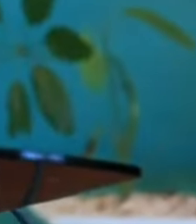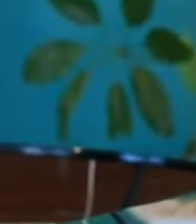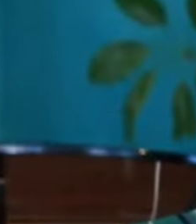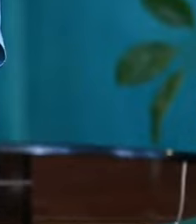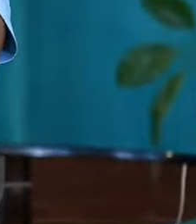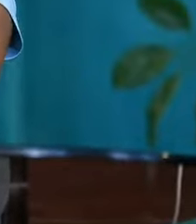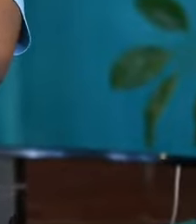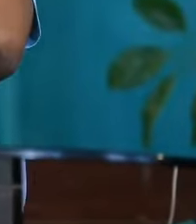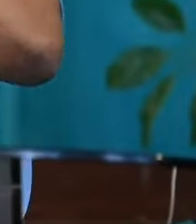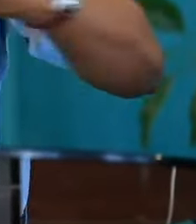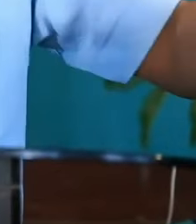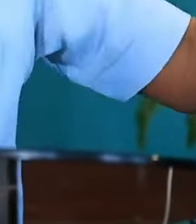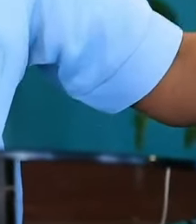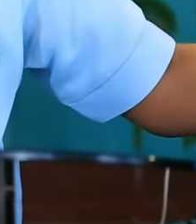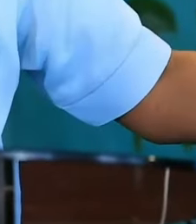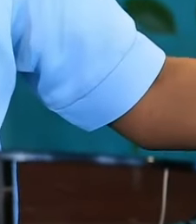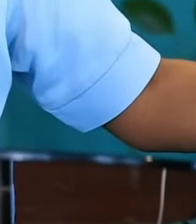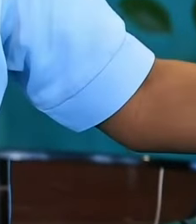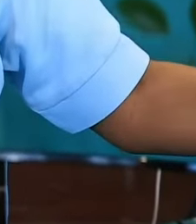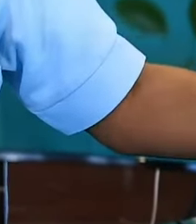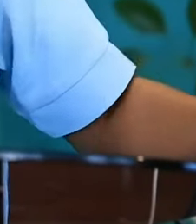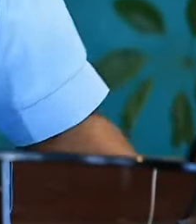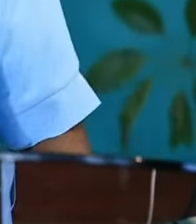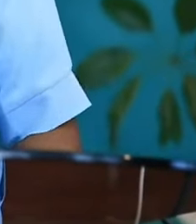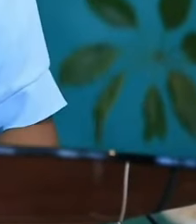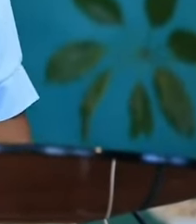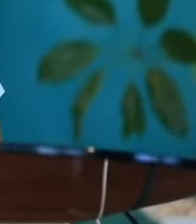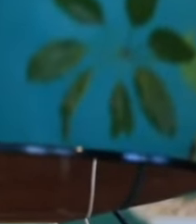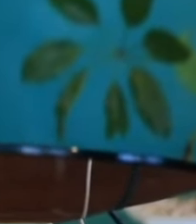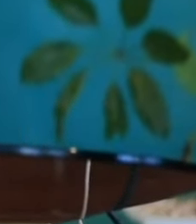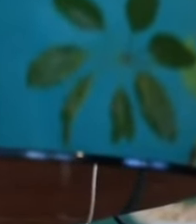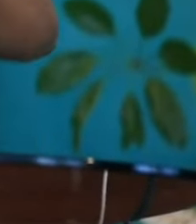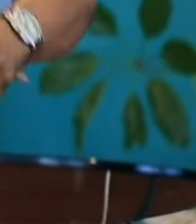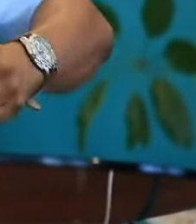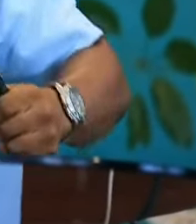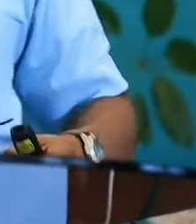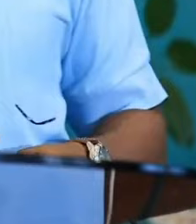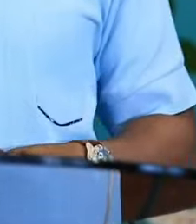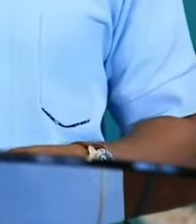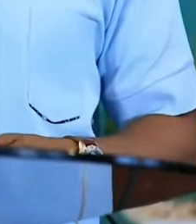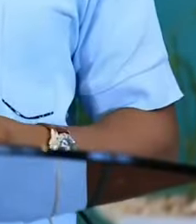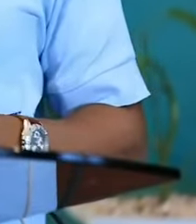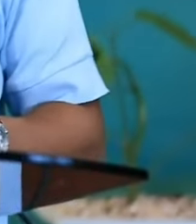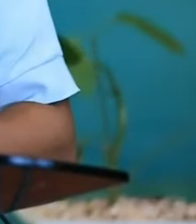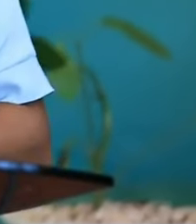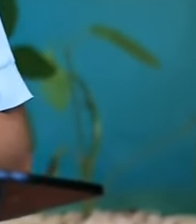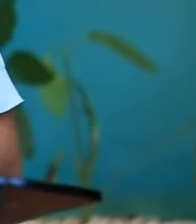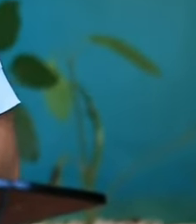then they settle for anything, including a lizard in a brown suit.